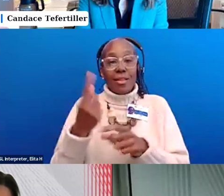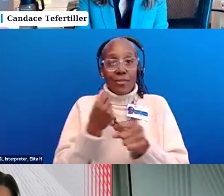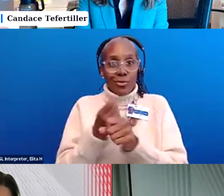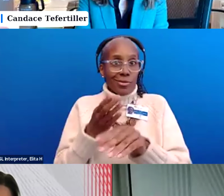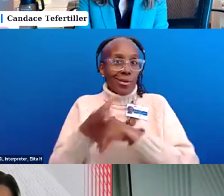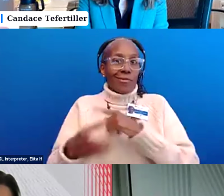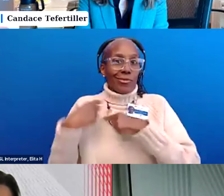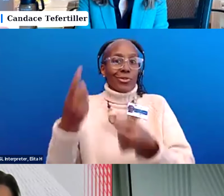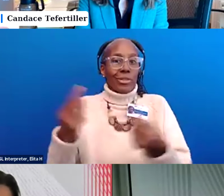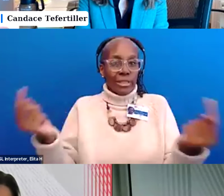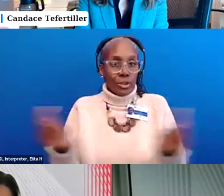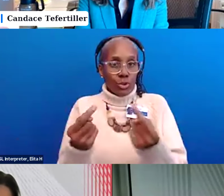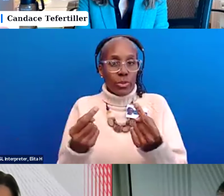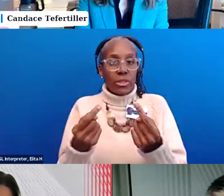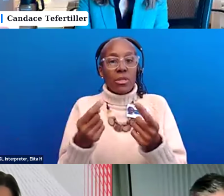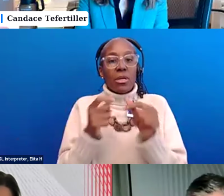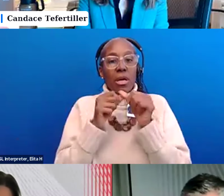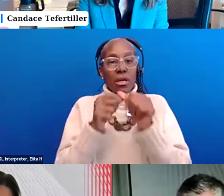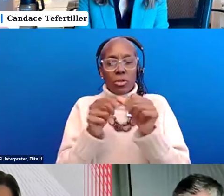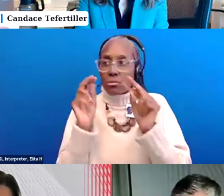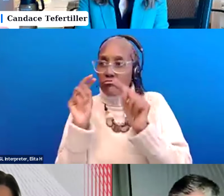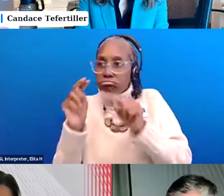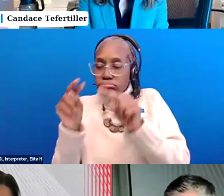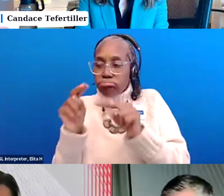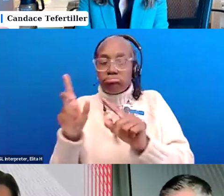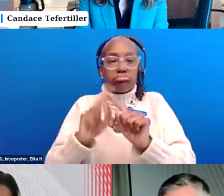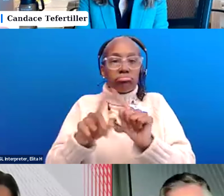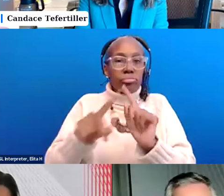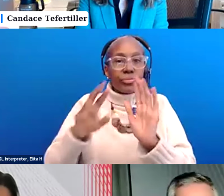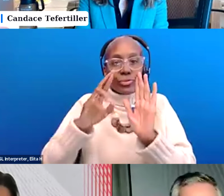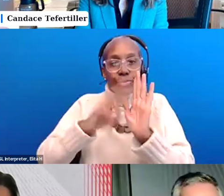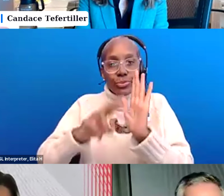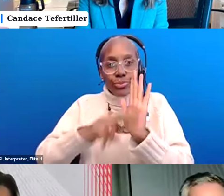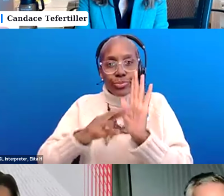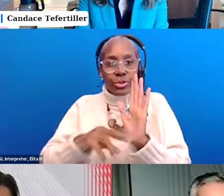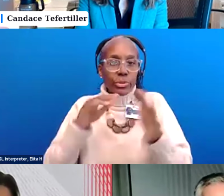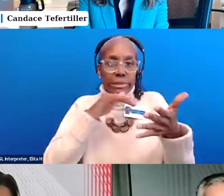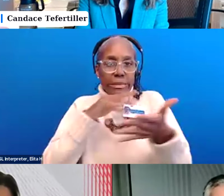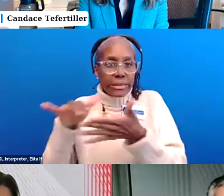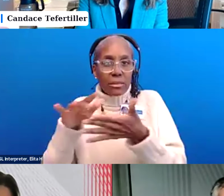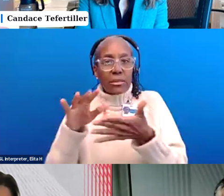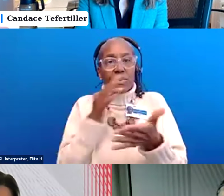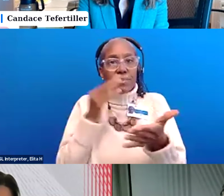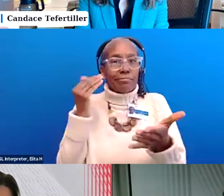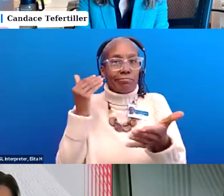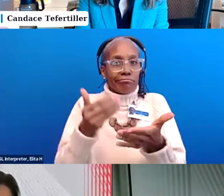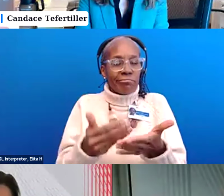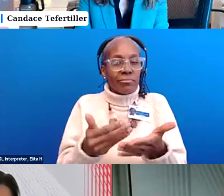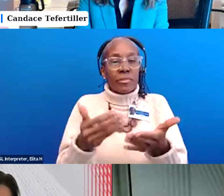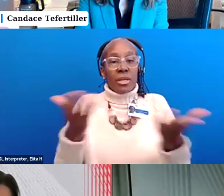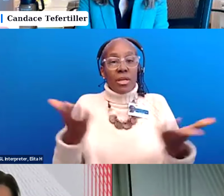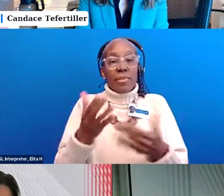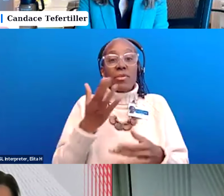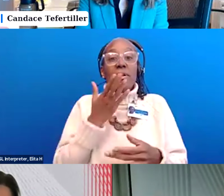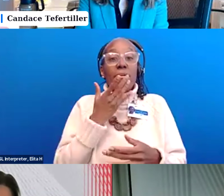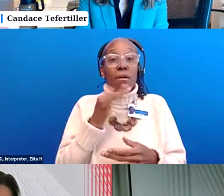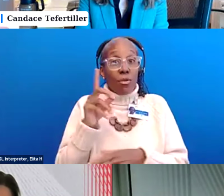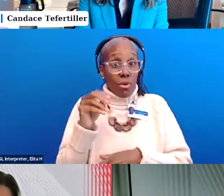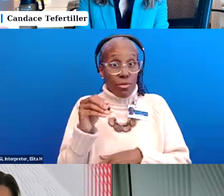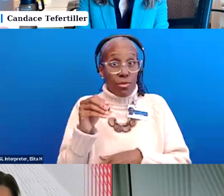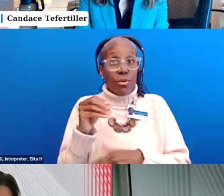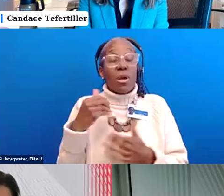I usually try to stay on top of just different research and study coming up. I'm here in Colorado. We